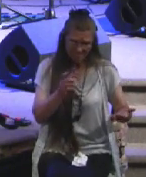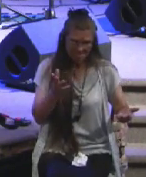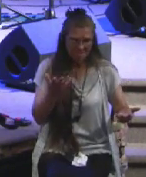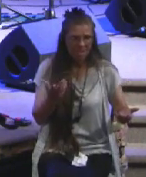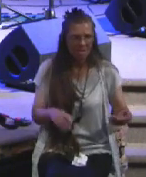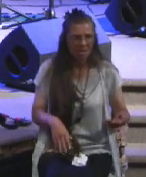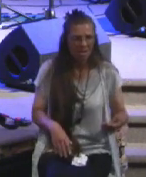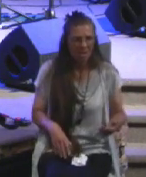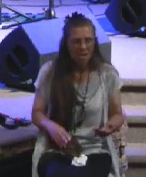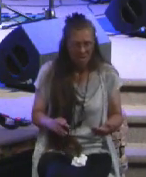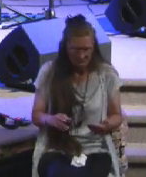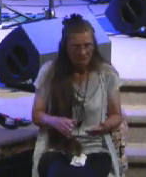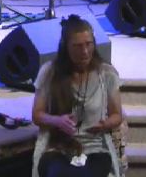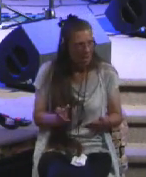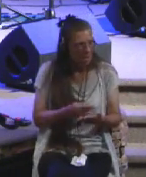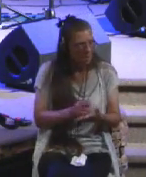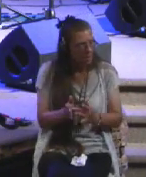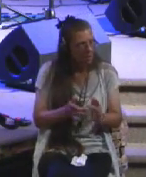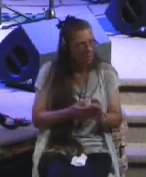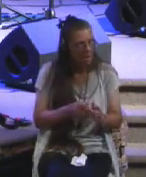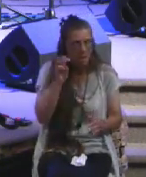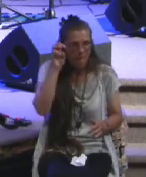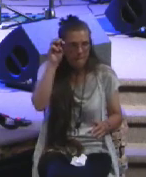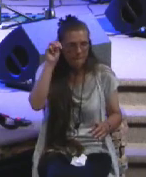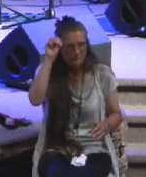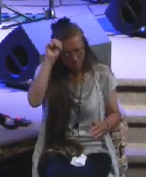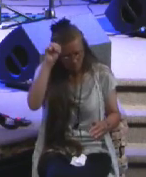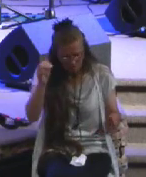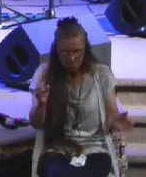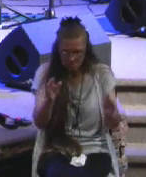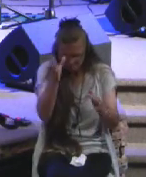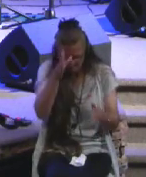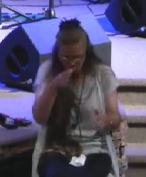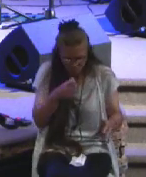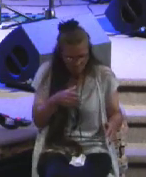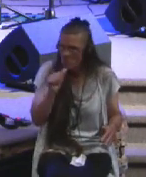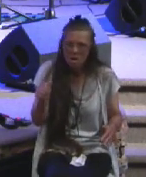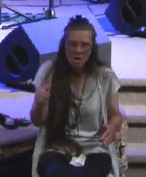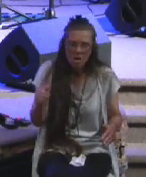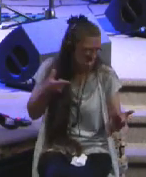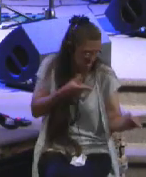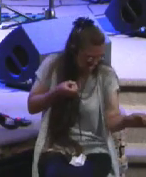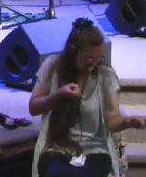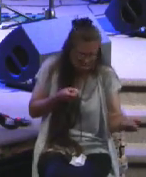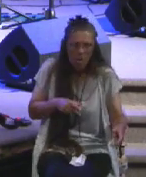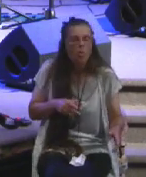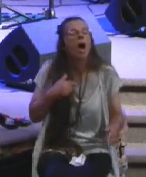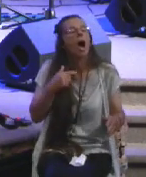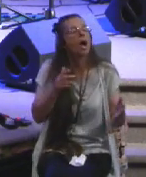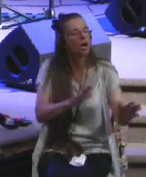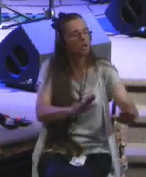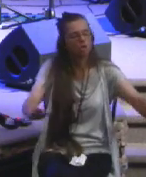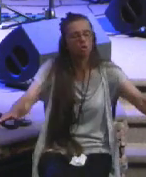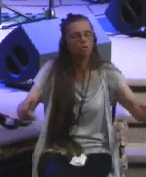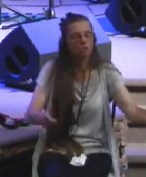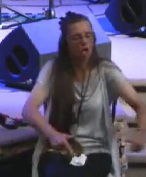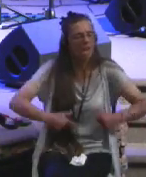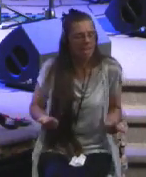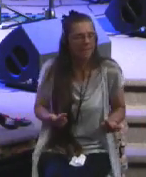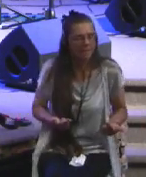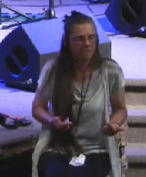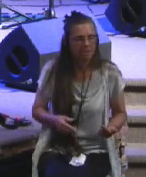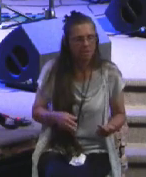Bible's full of examples of good parents. Moses' parents are good parents. We're not going to kill our child. We're going to let our child live. The woman in